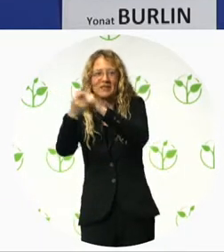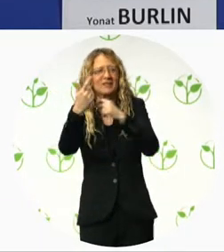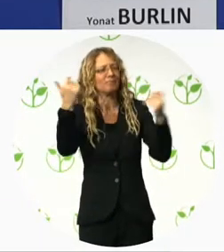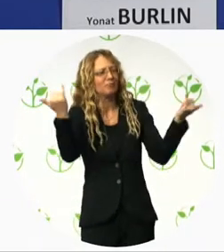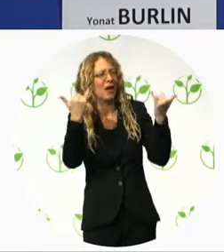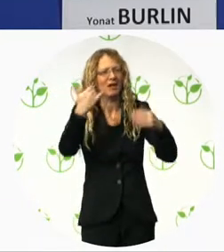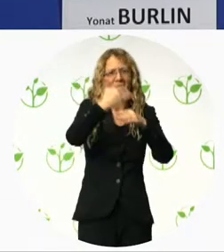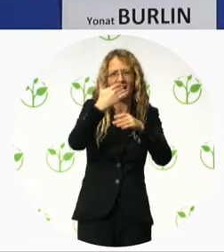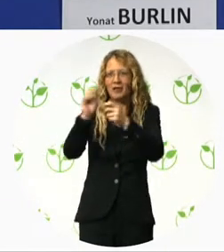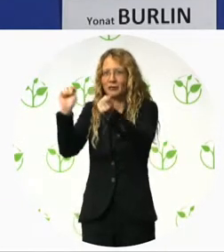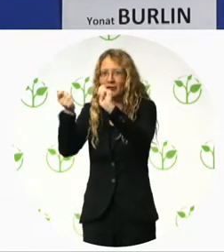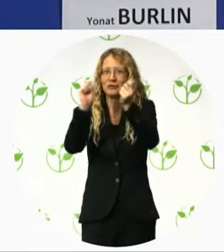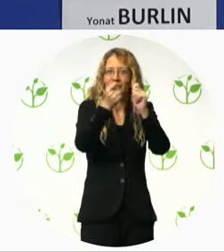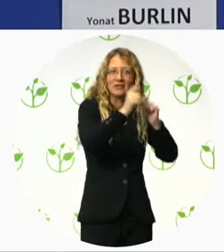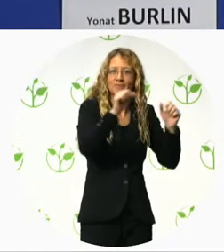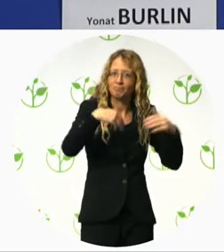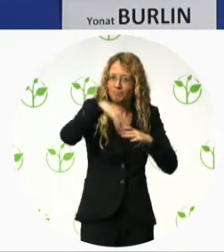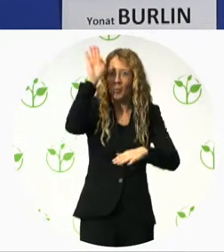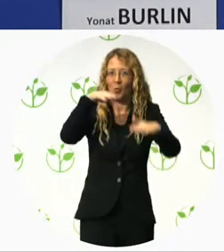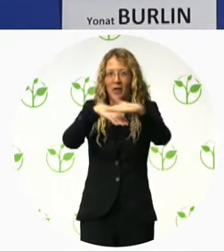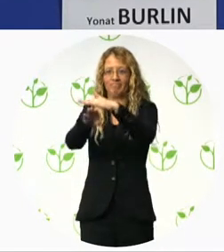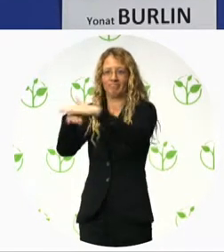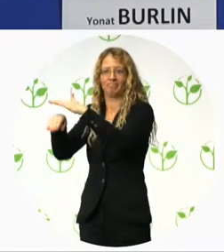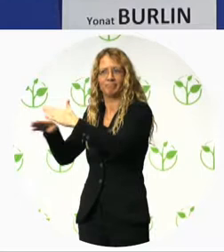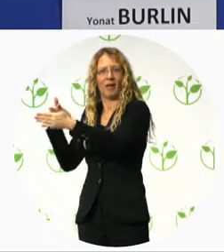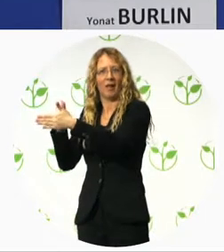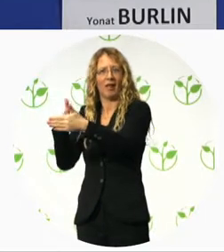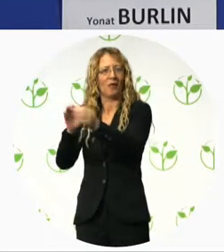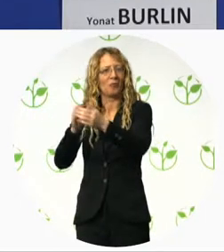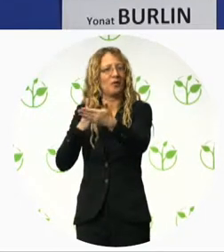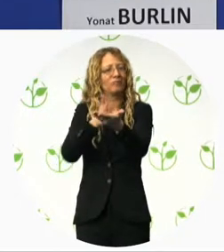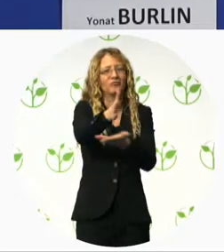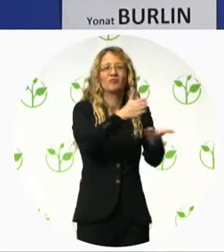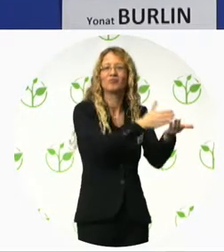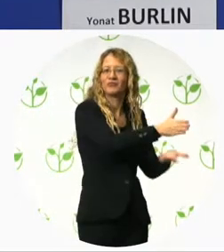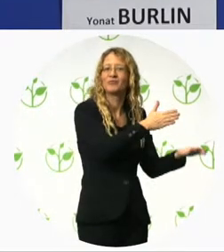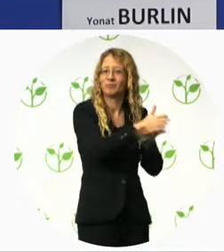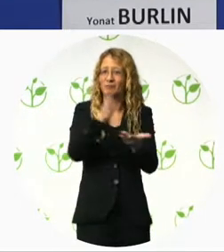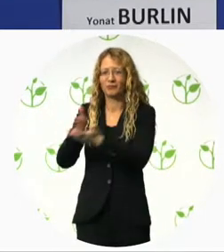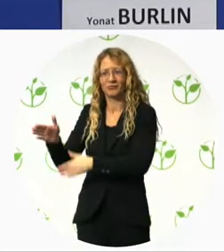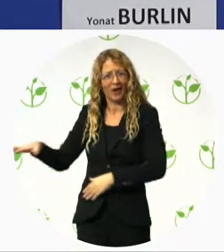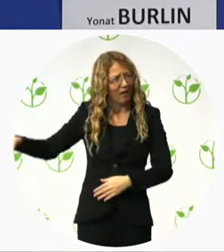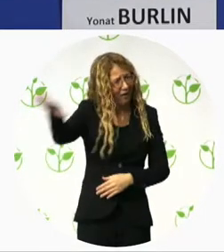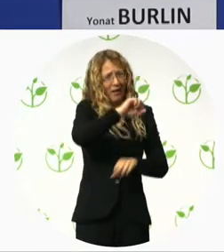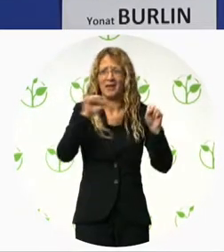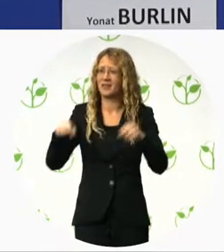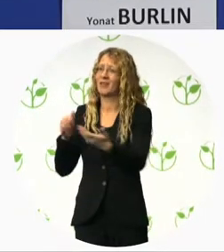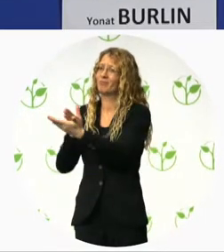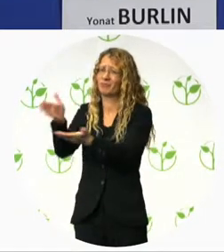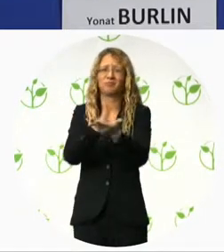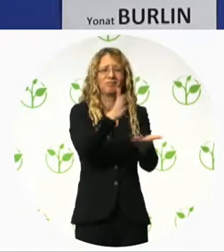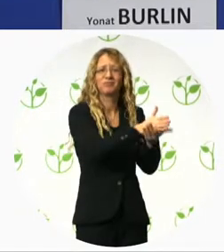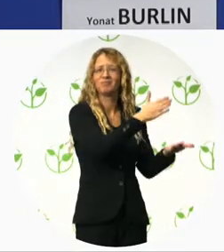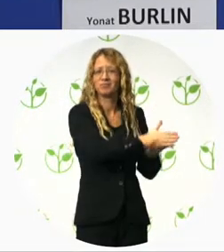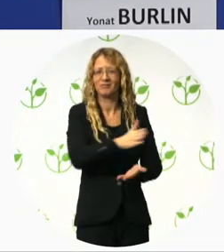Broadway League in New York, which aggregates all of the on and off Broadway theaters, we have set a new standard in what truly means to be accessible